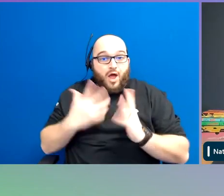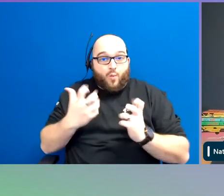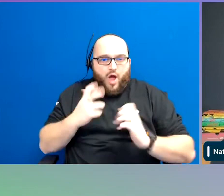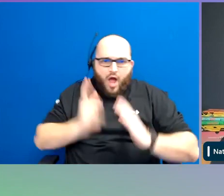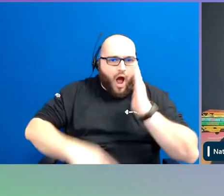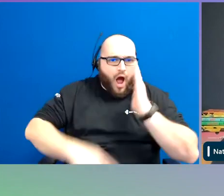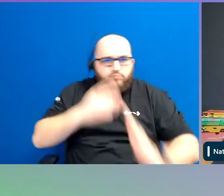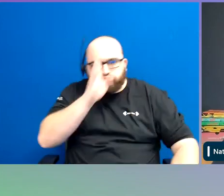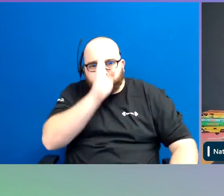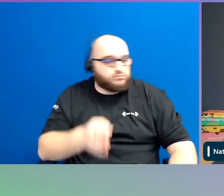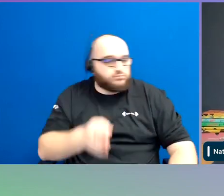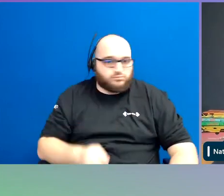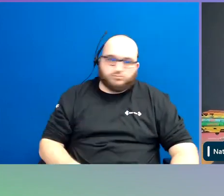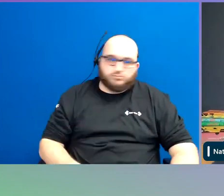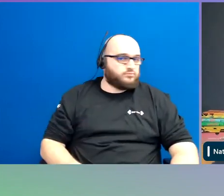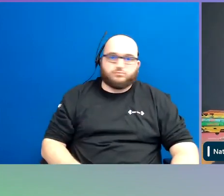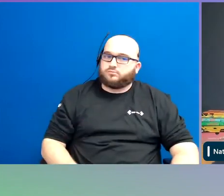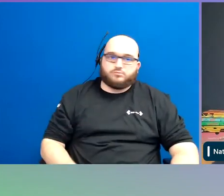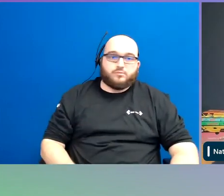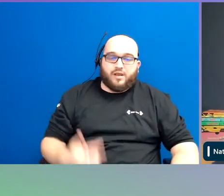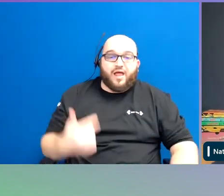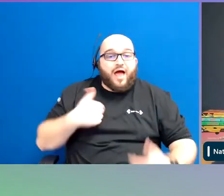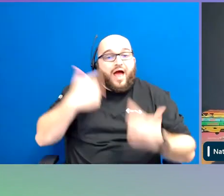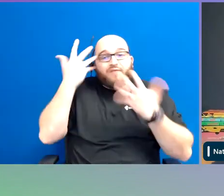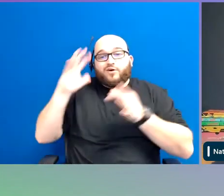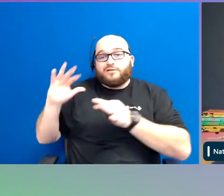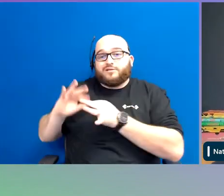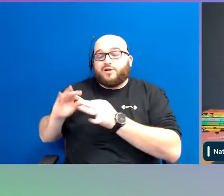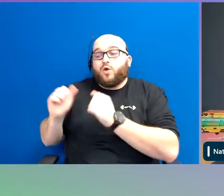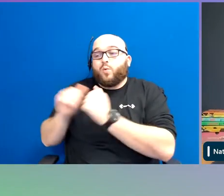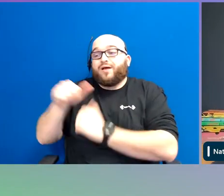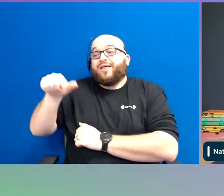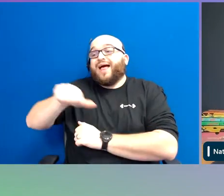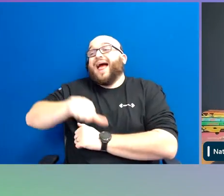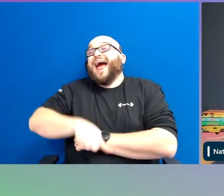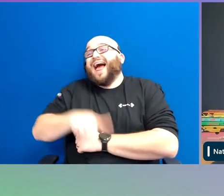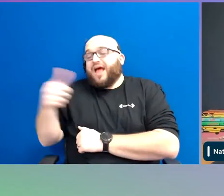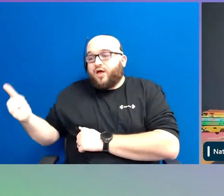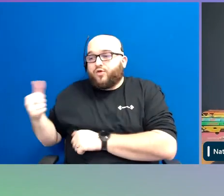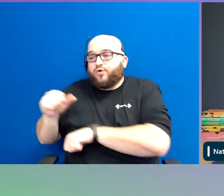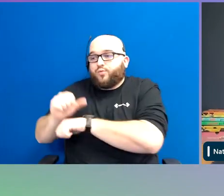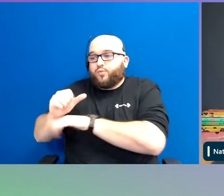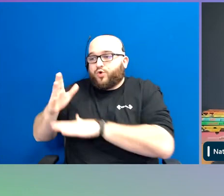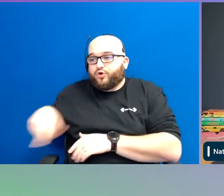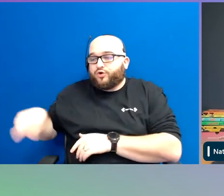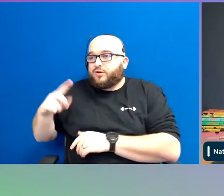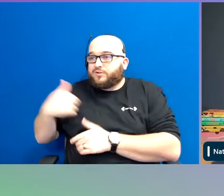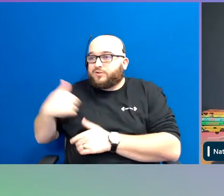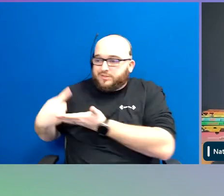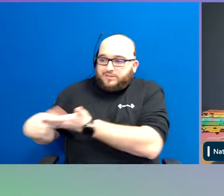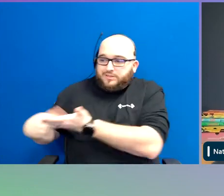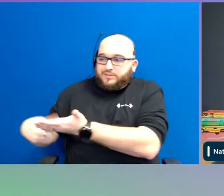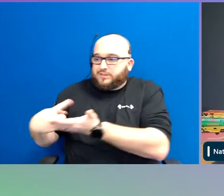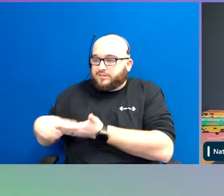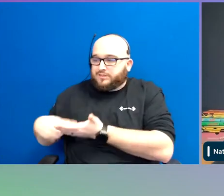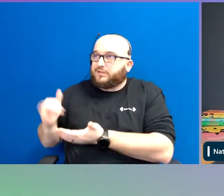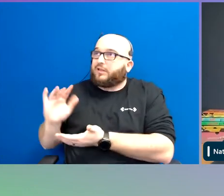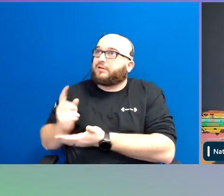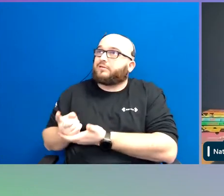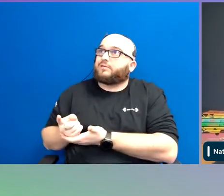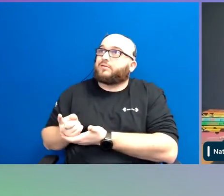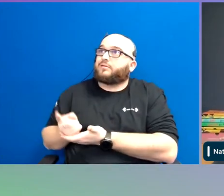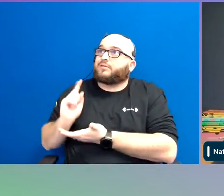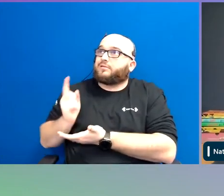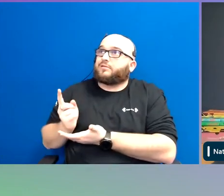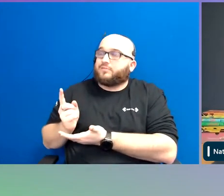I've spoken to other accessibility leads about this at events organised by DQ and AbilityNet, where I met Natalie before, so it's really nice to have a familiar